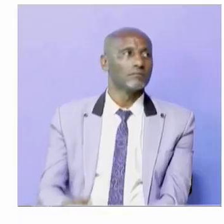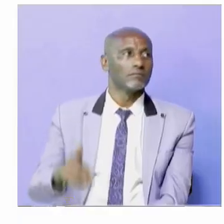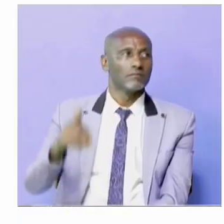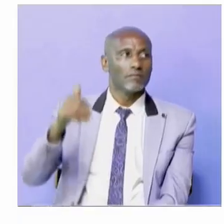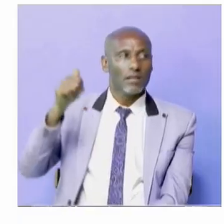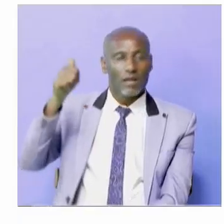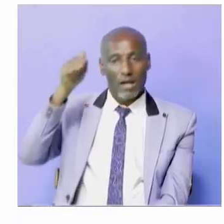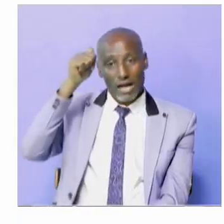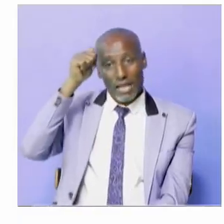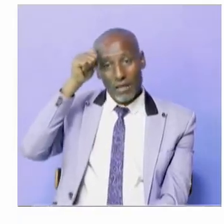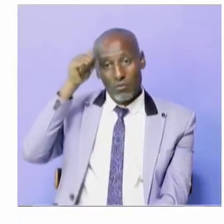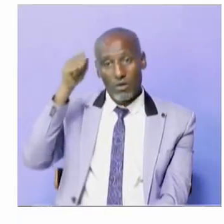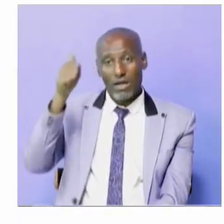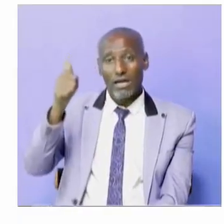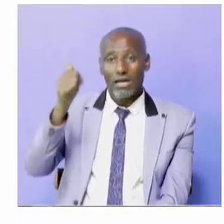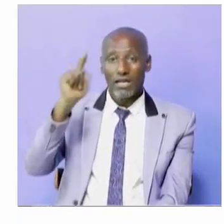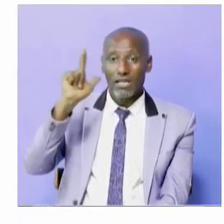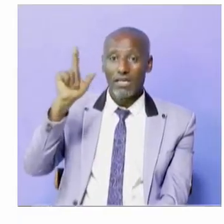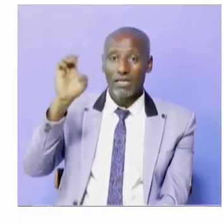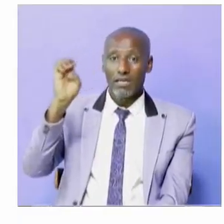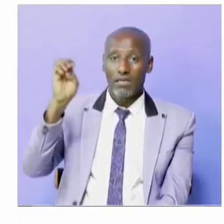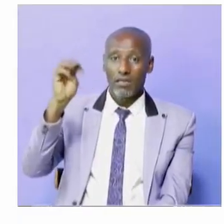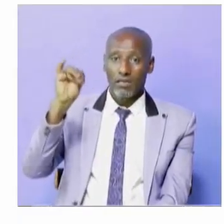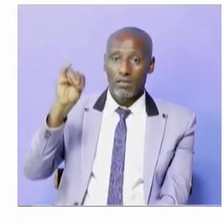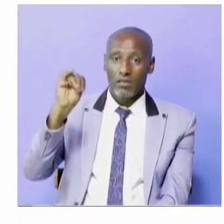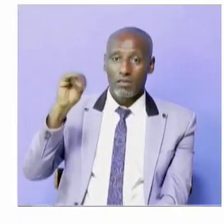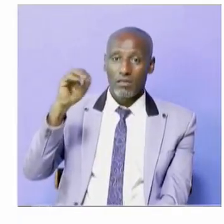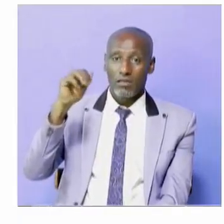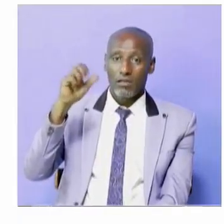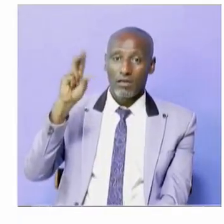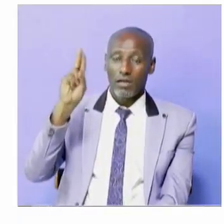Let's say Mr. Alamu and